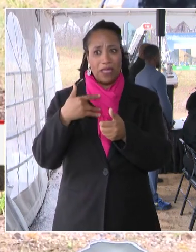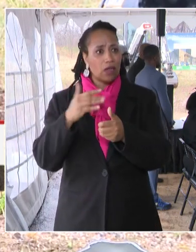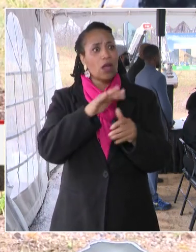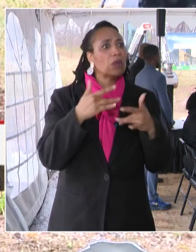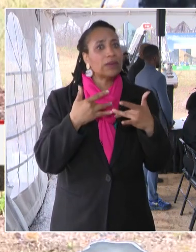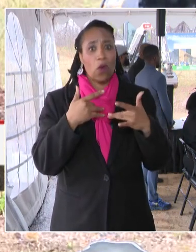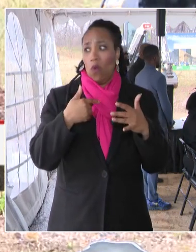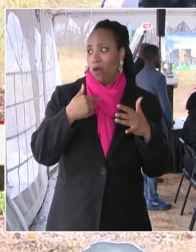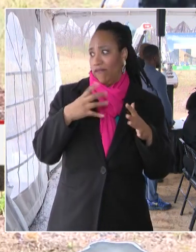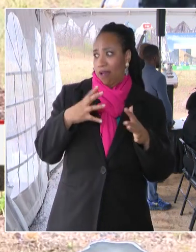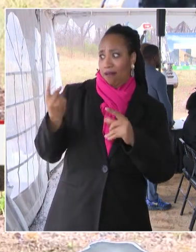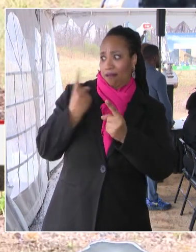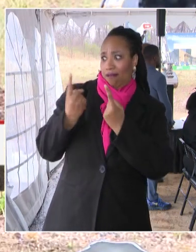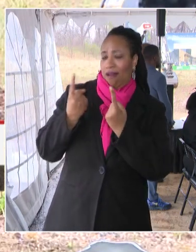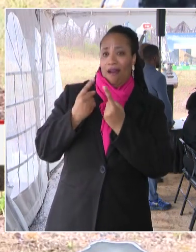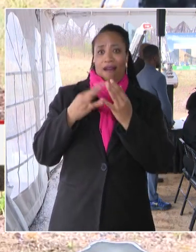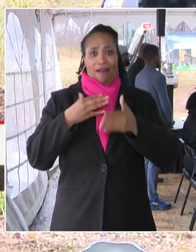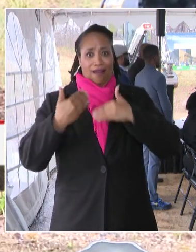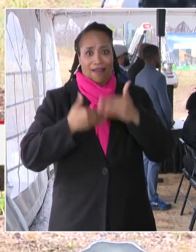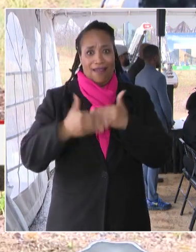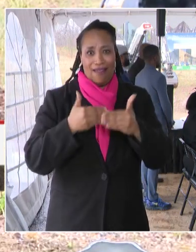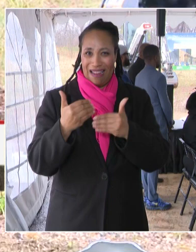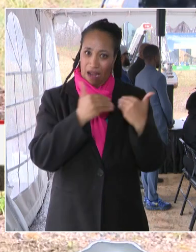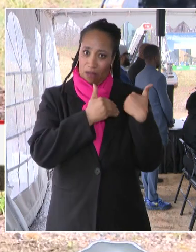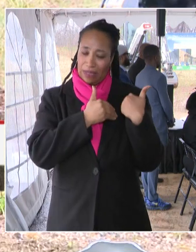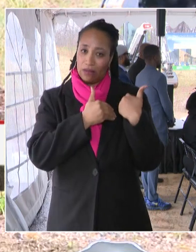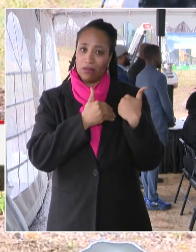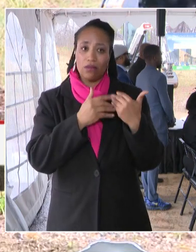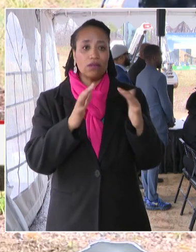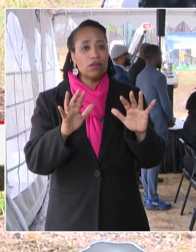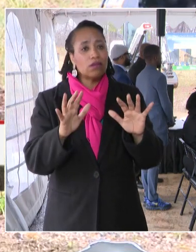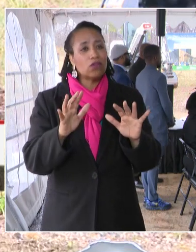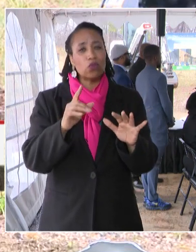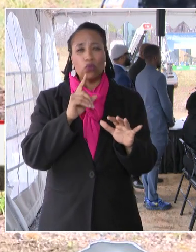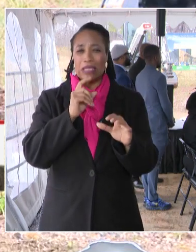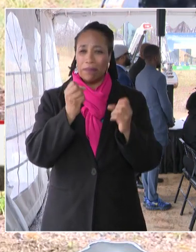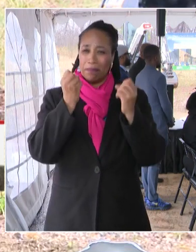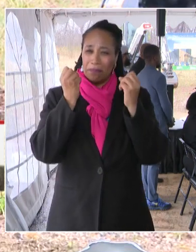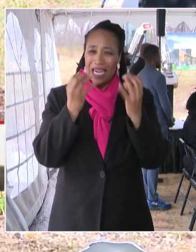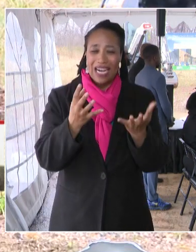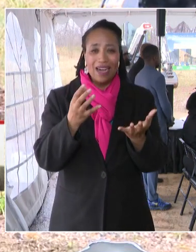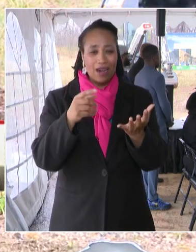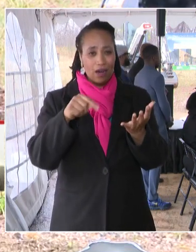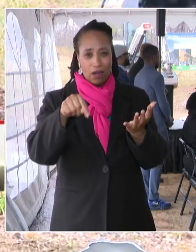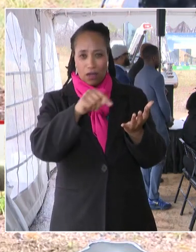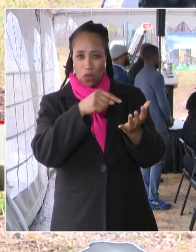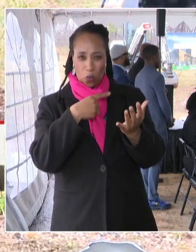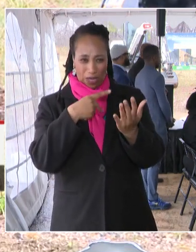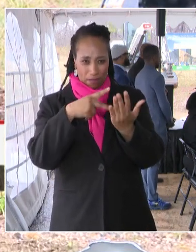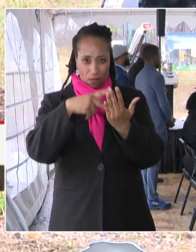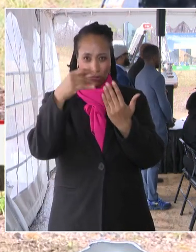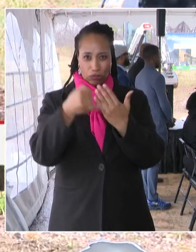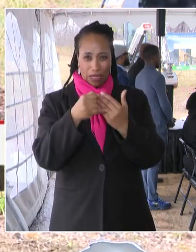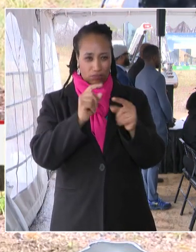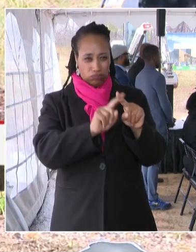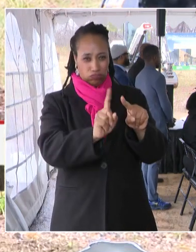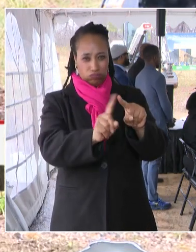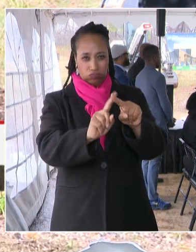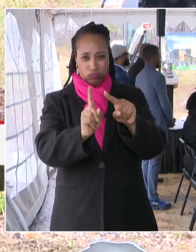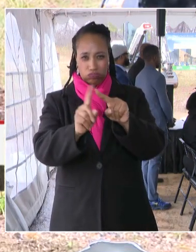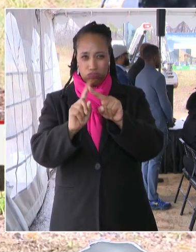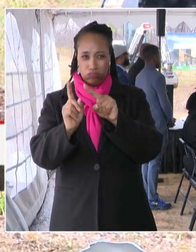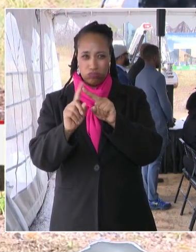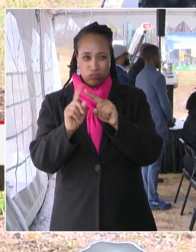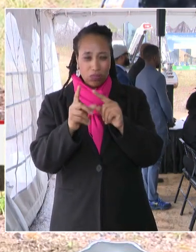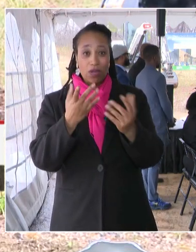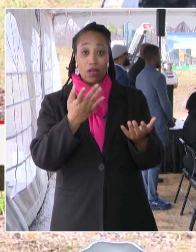a multi-generational community. As you all know, Fort Lincoln is home to our most of